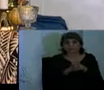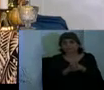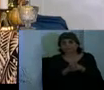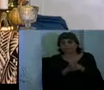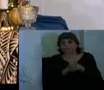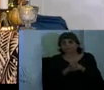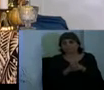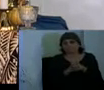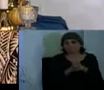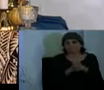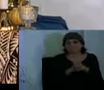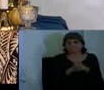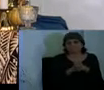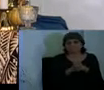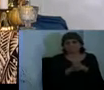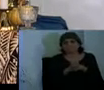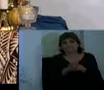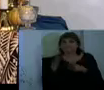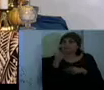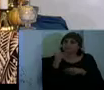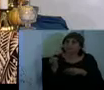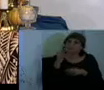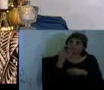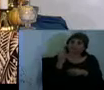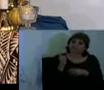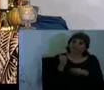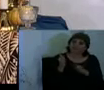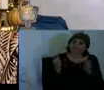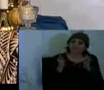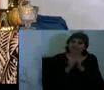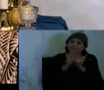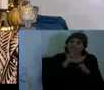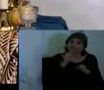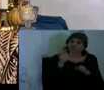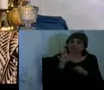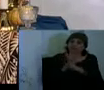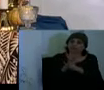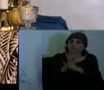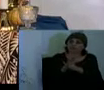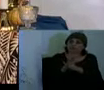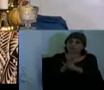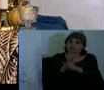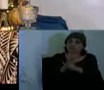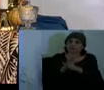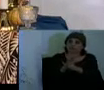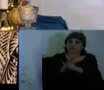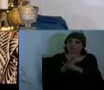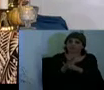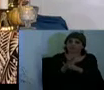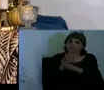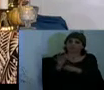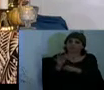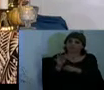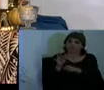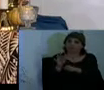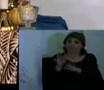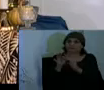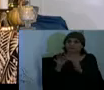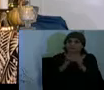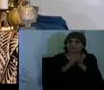failure. Oh, while it's sweet with the promise of